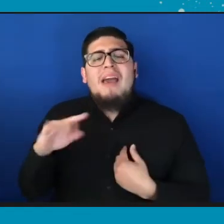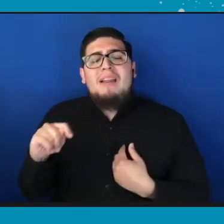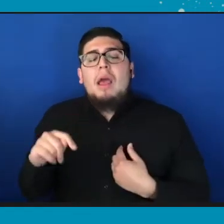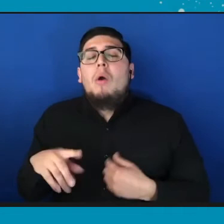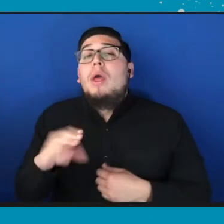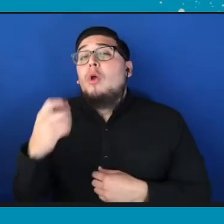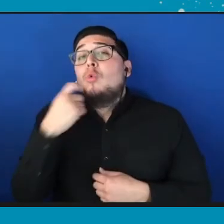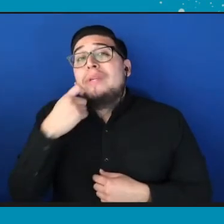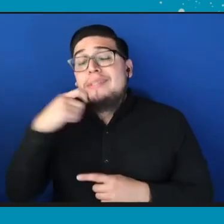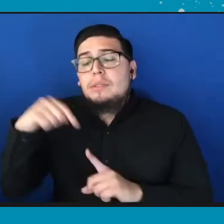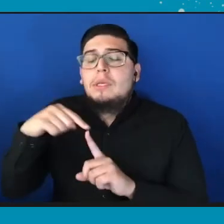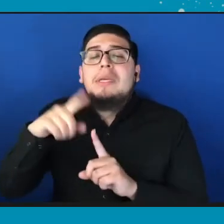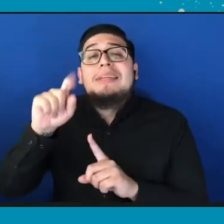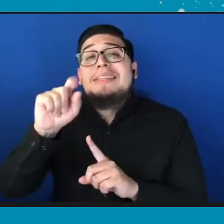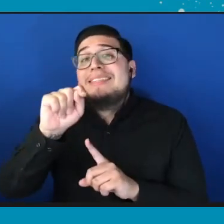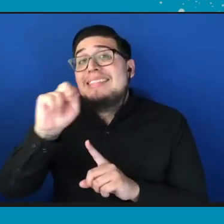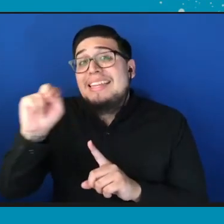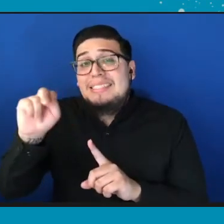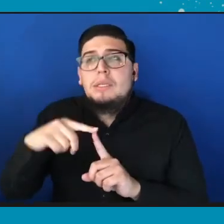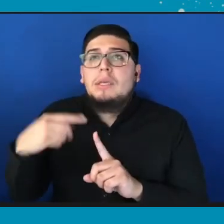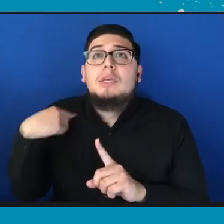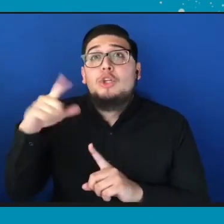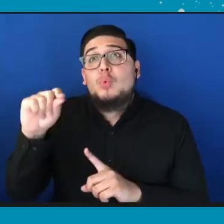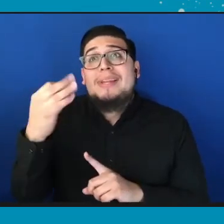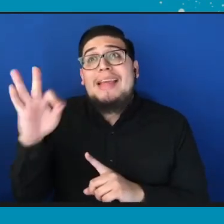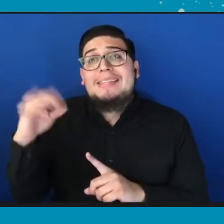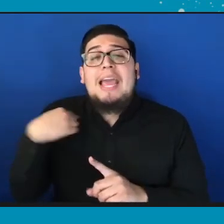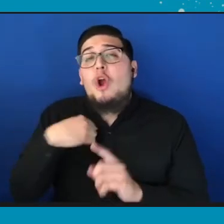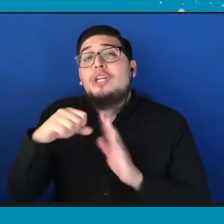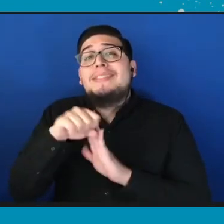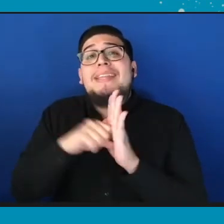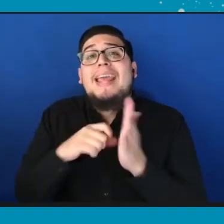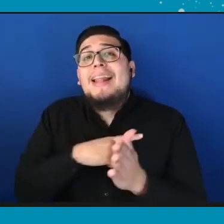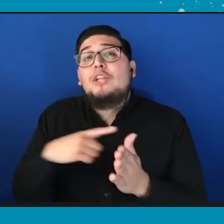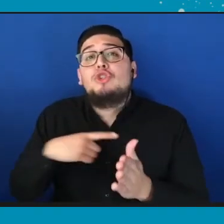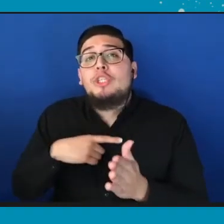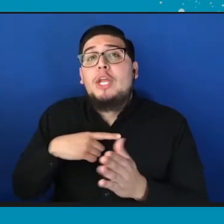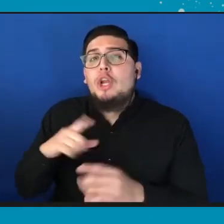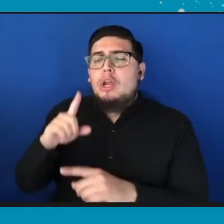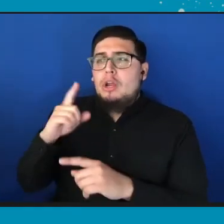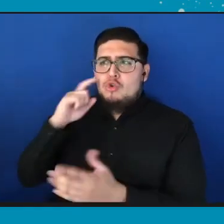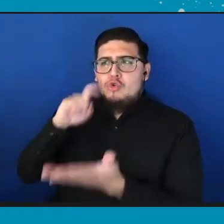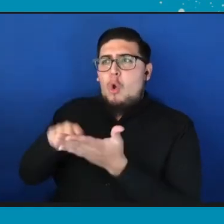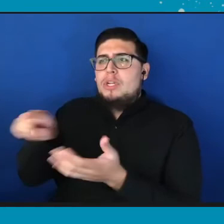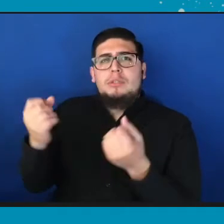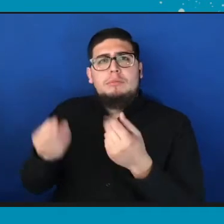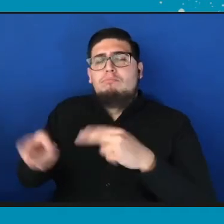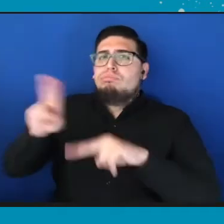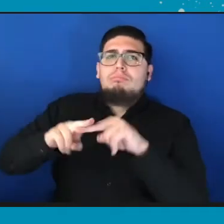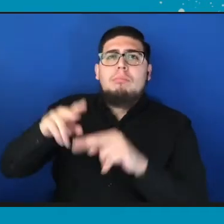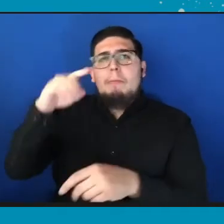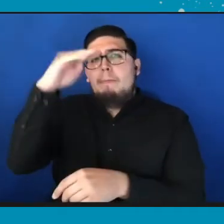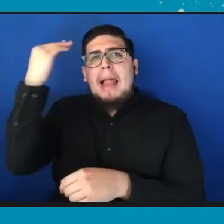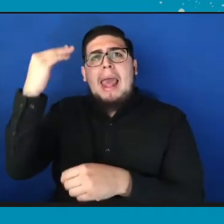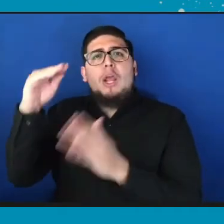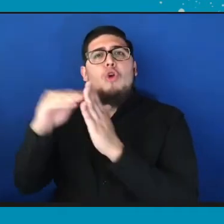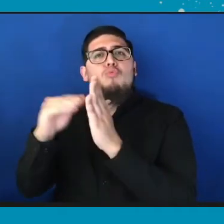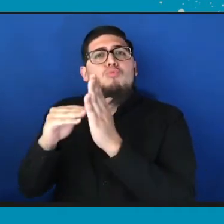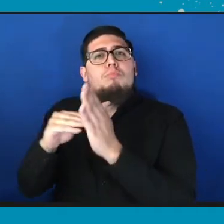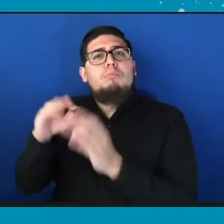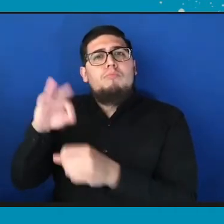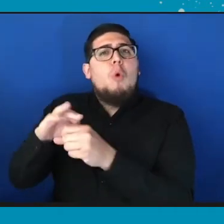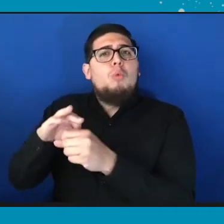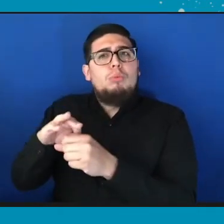Tennessee, in 2019, our state legislature, in response to a surge of Black voters or registered voters,